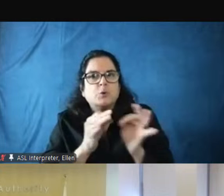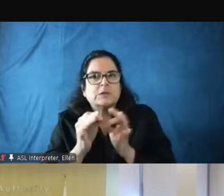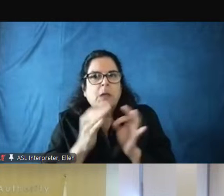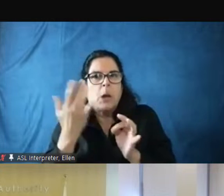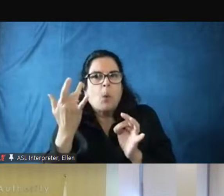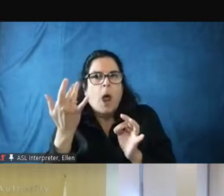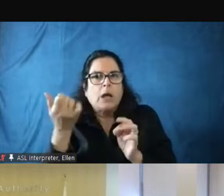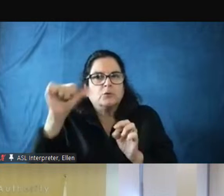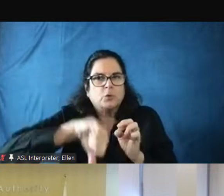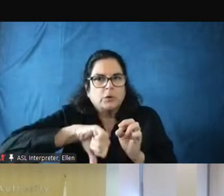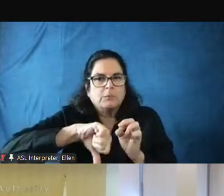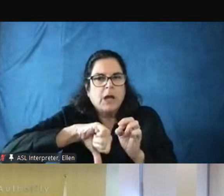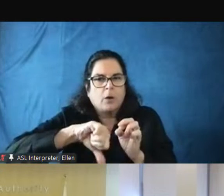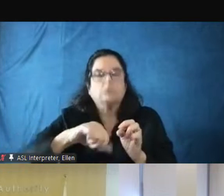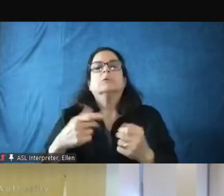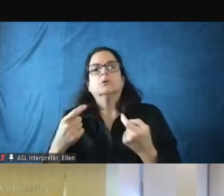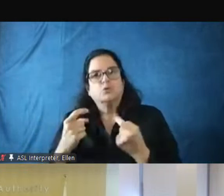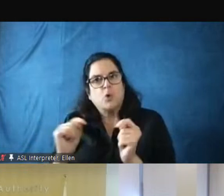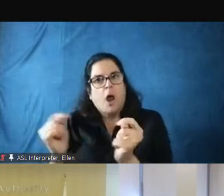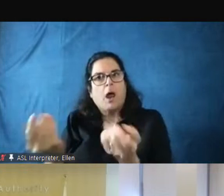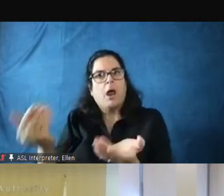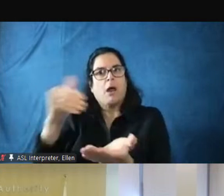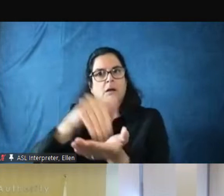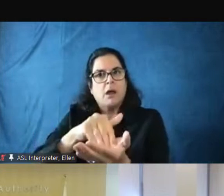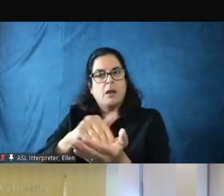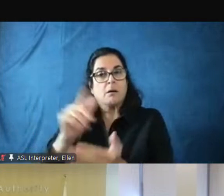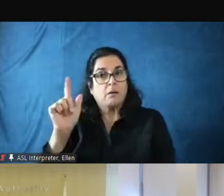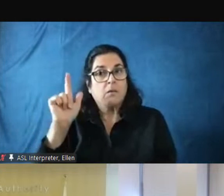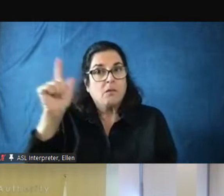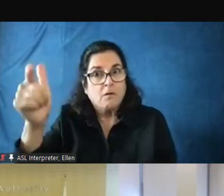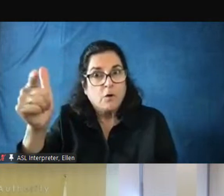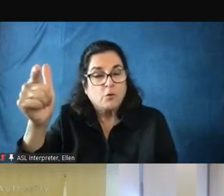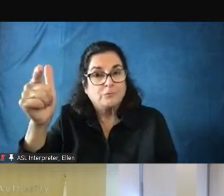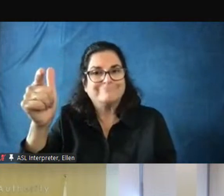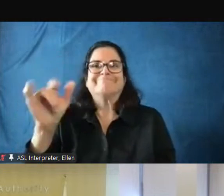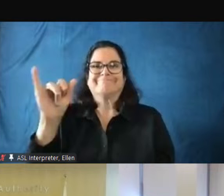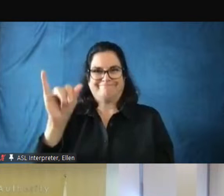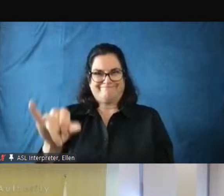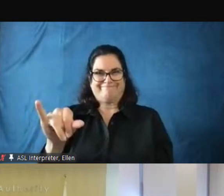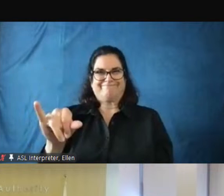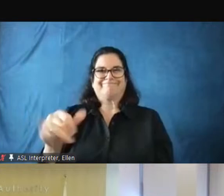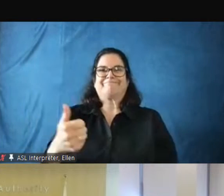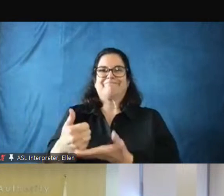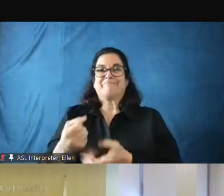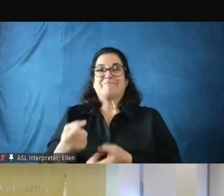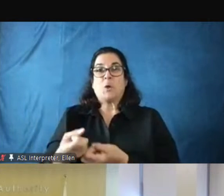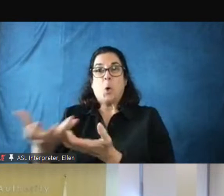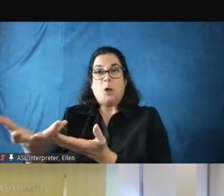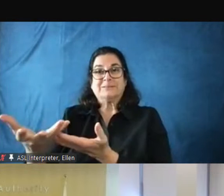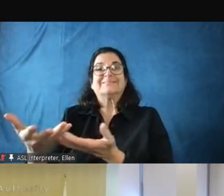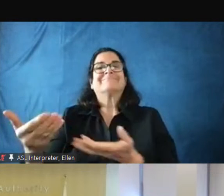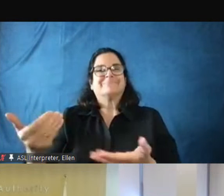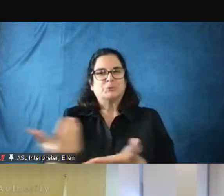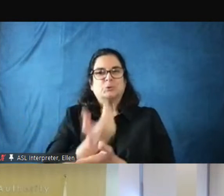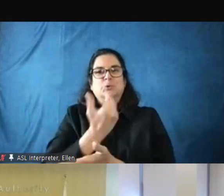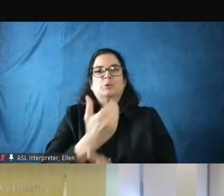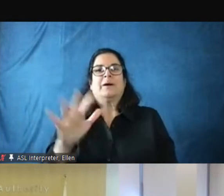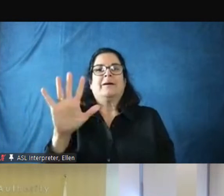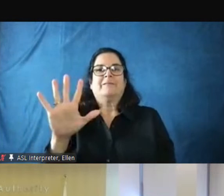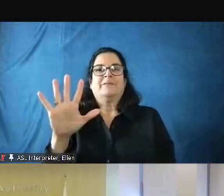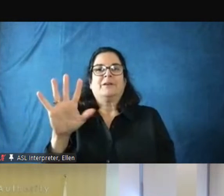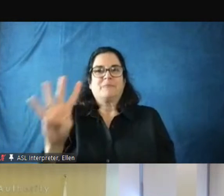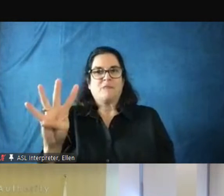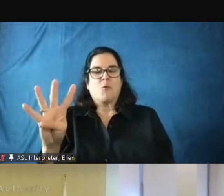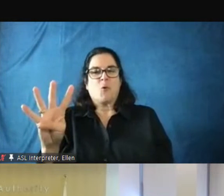later. Those strategies have led to that number of 54 new to CTA. And that was one of the goals that we had